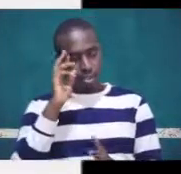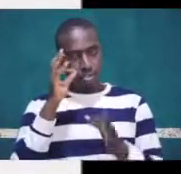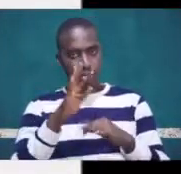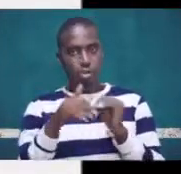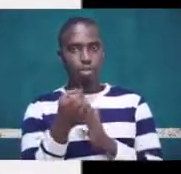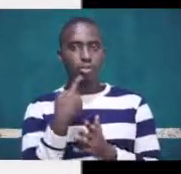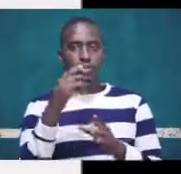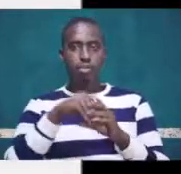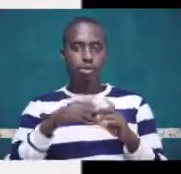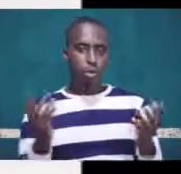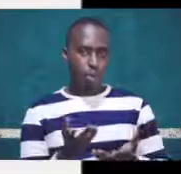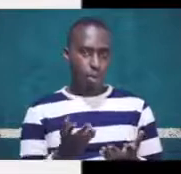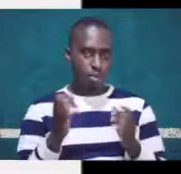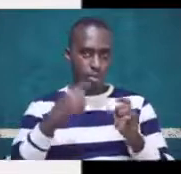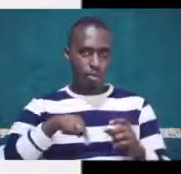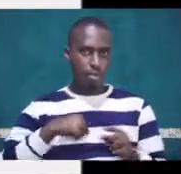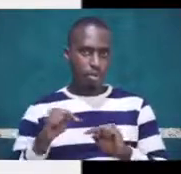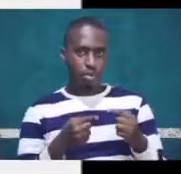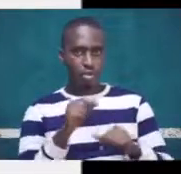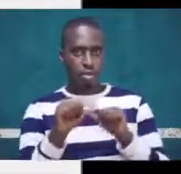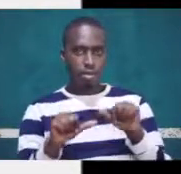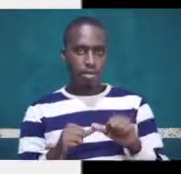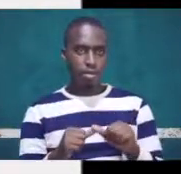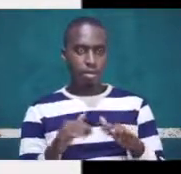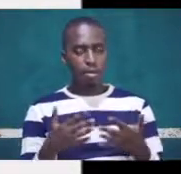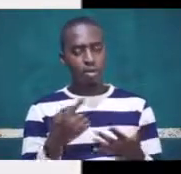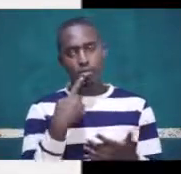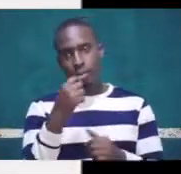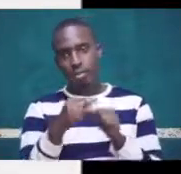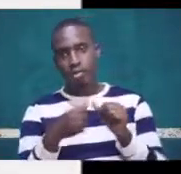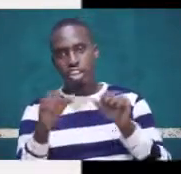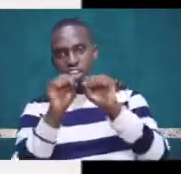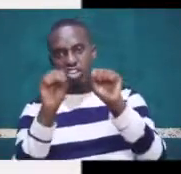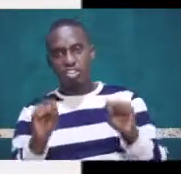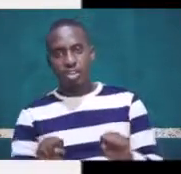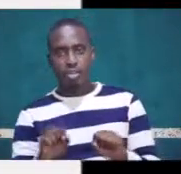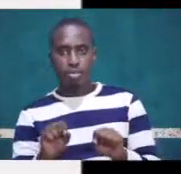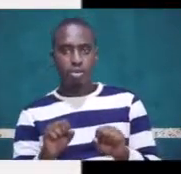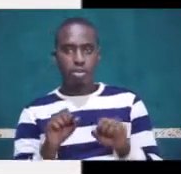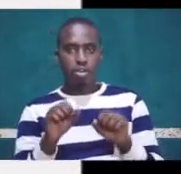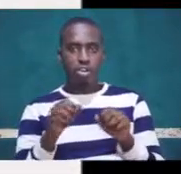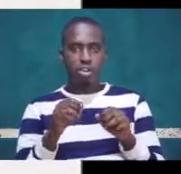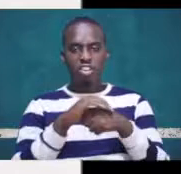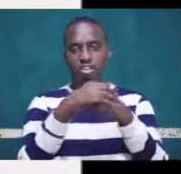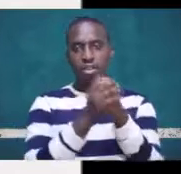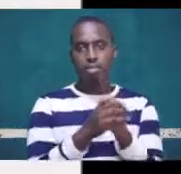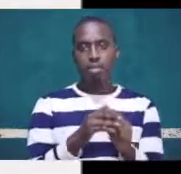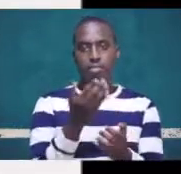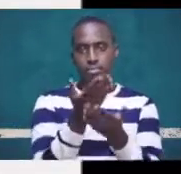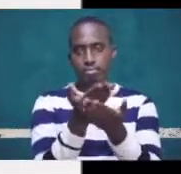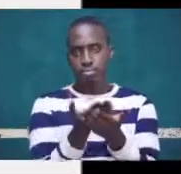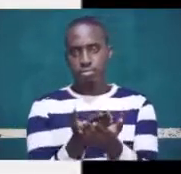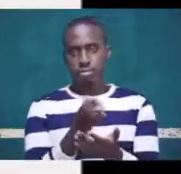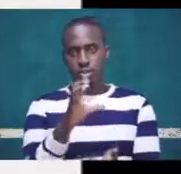about, whereby we talked about the shape of the demand curve, whereby we said the